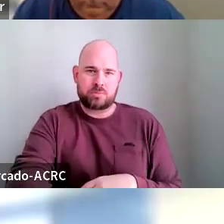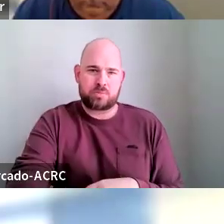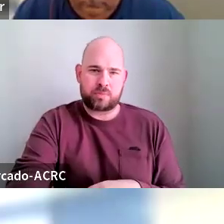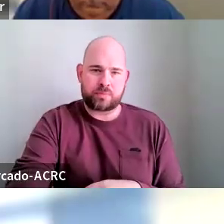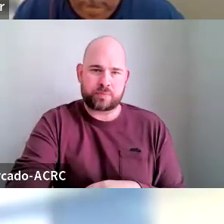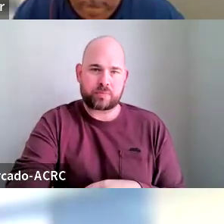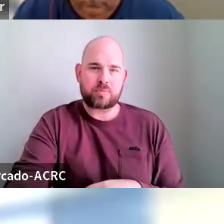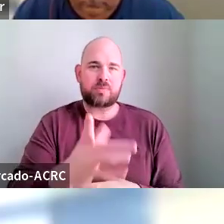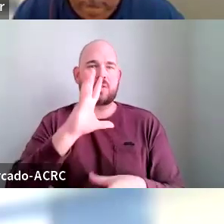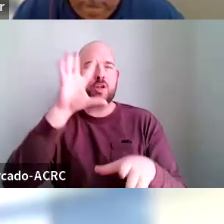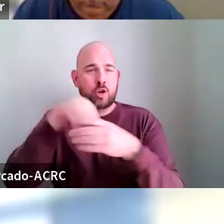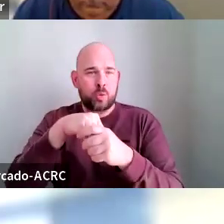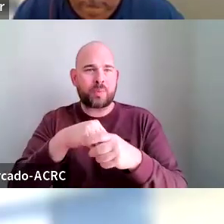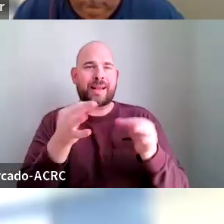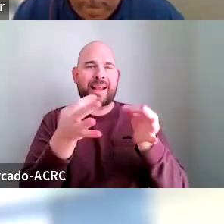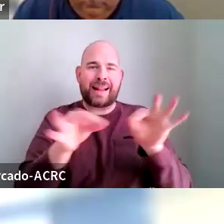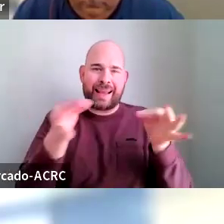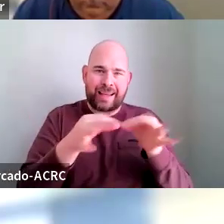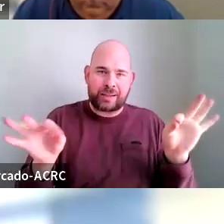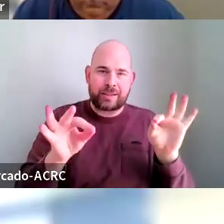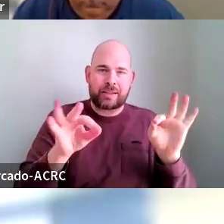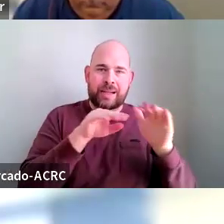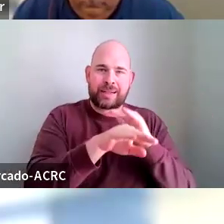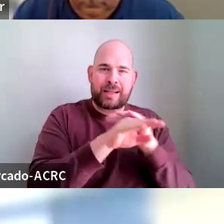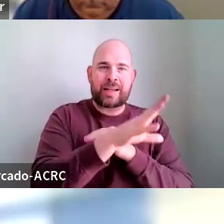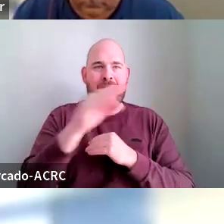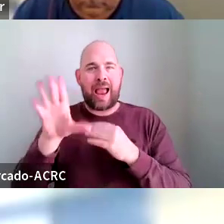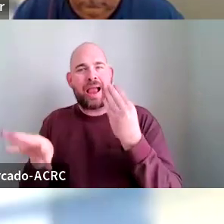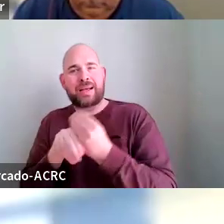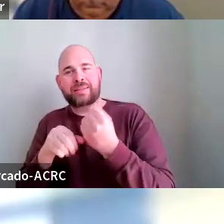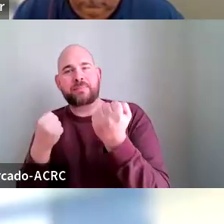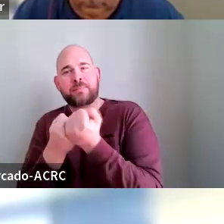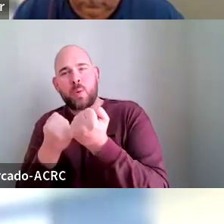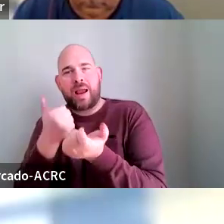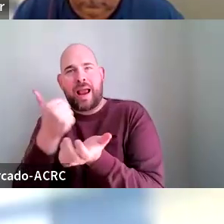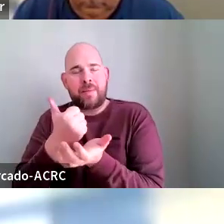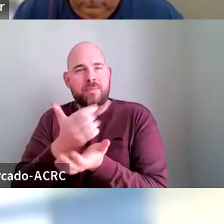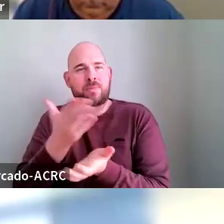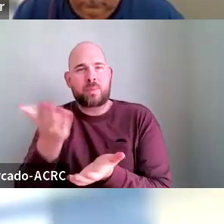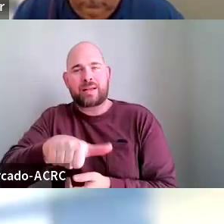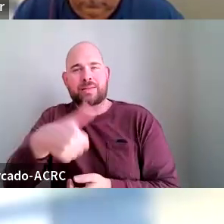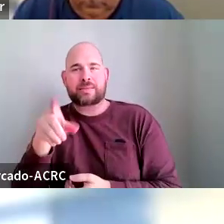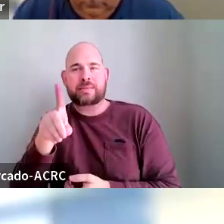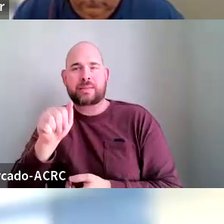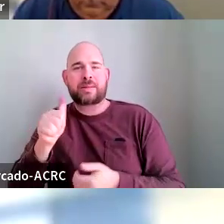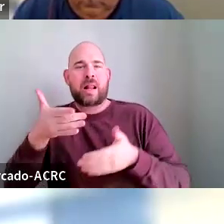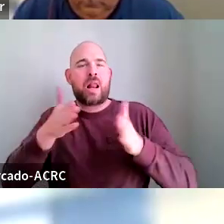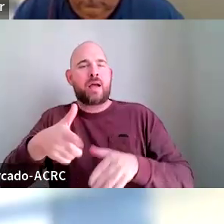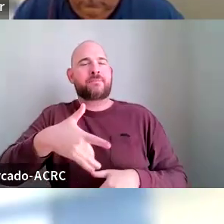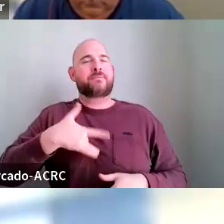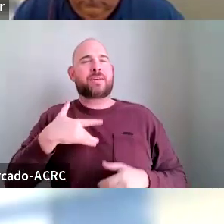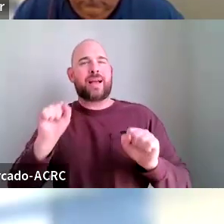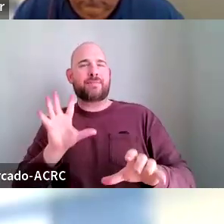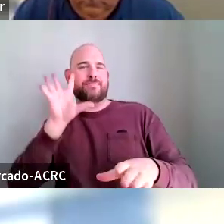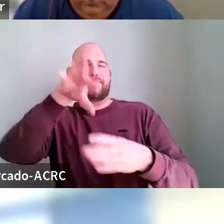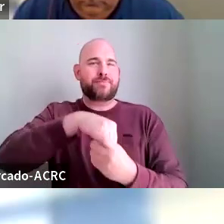what the correct support would be for them. So this can include language access and some extra help and support